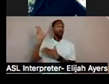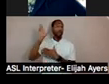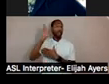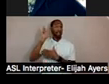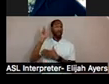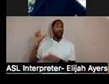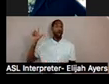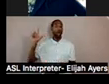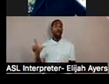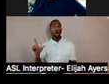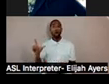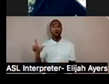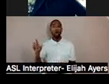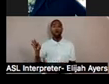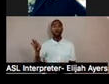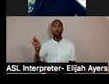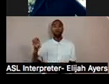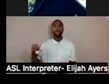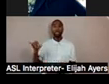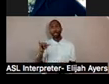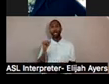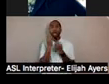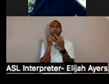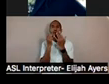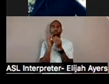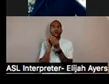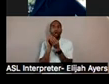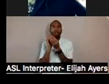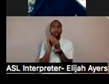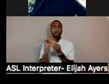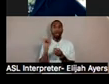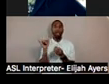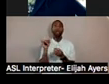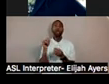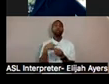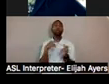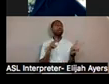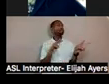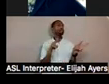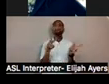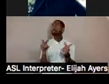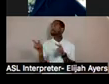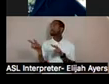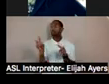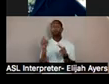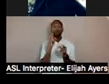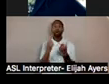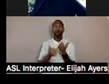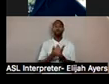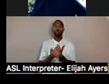low grade sounds, kind of like a growl sound. In other words, we begin to scan the environment for threat.